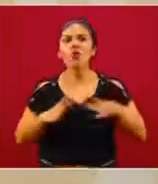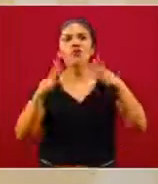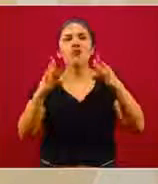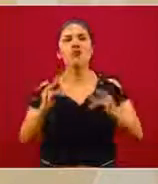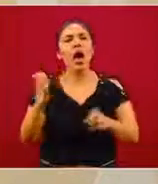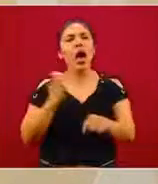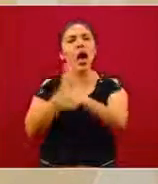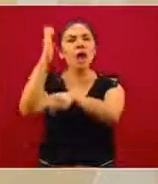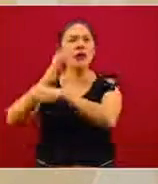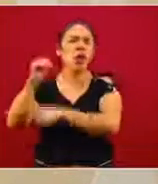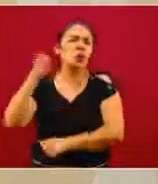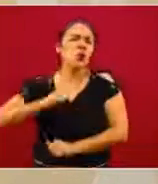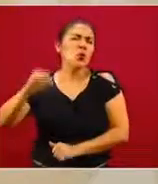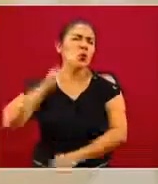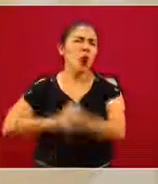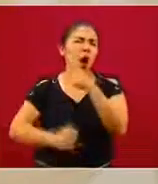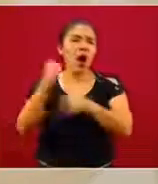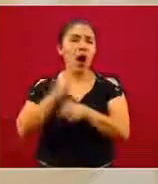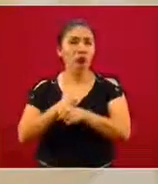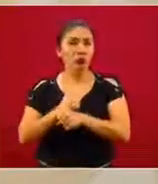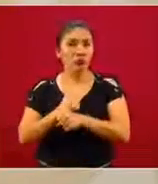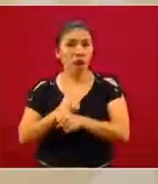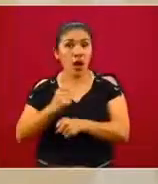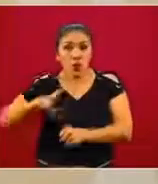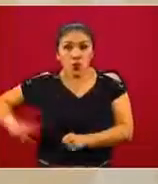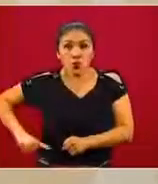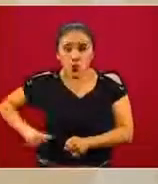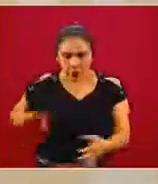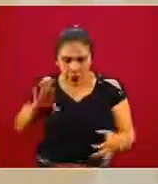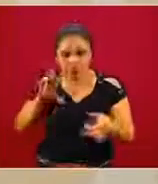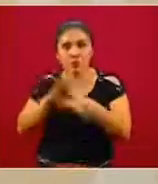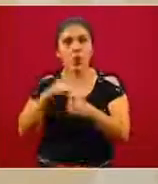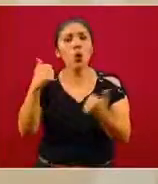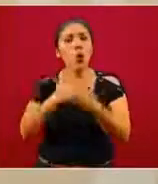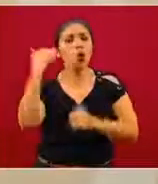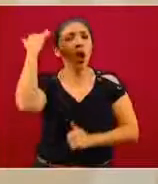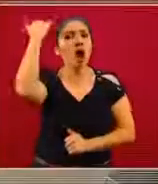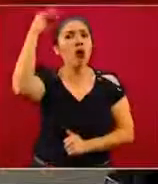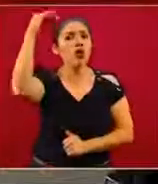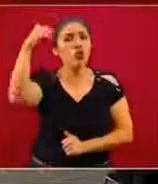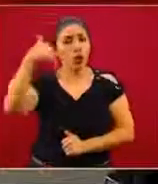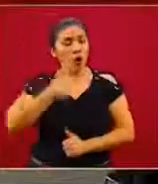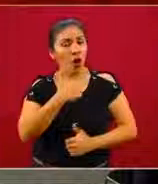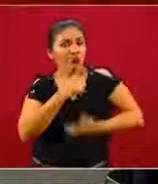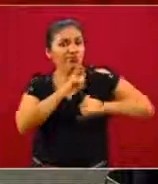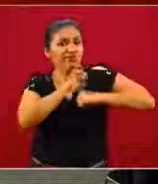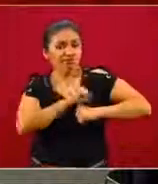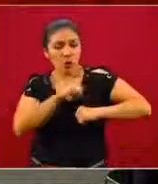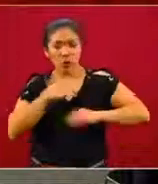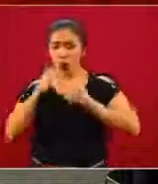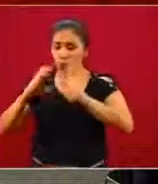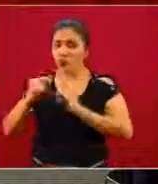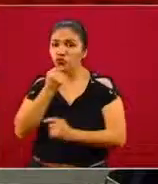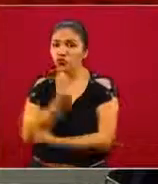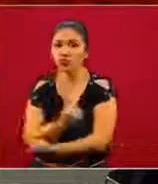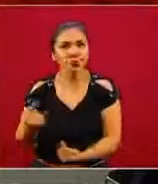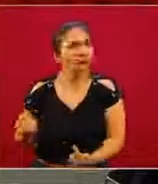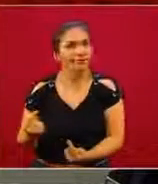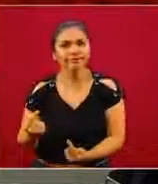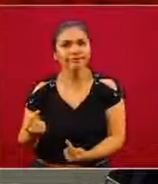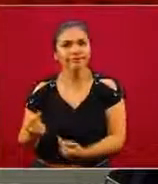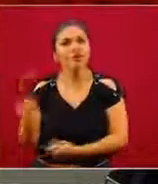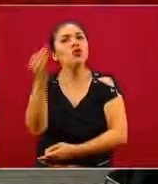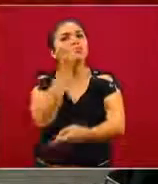or the hace perspective siglos, that was que el used Estado for se relaciona centuries, con la población adulta that y the los adultos nos state hacemos cargo de los niños. deals with adults and Toda la adults take care of población the